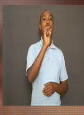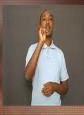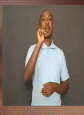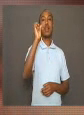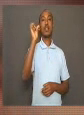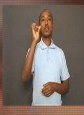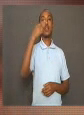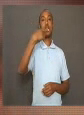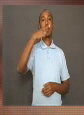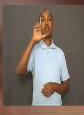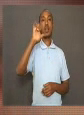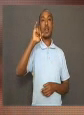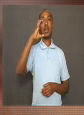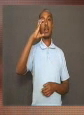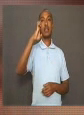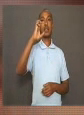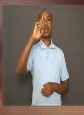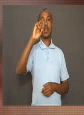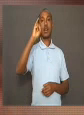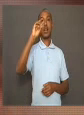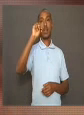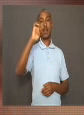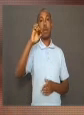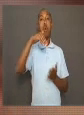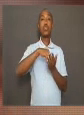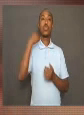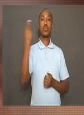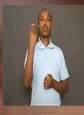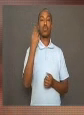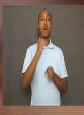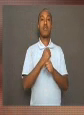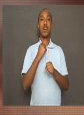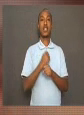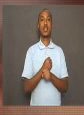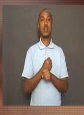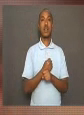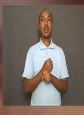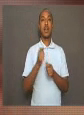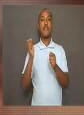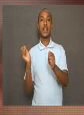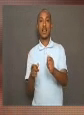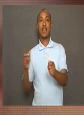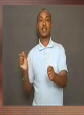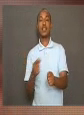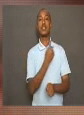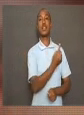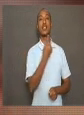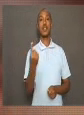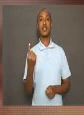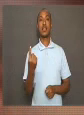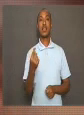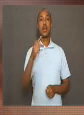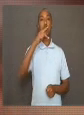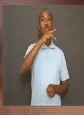trinitroglycerin. It is also used to manufacture fertilizers, such as